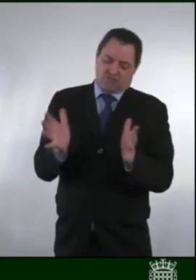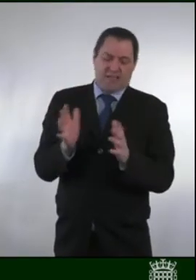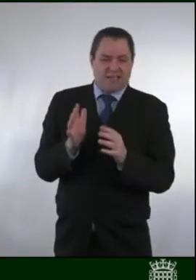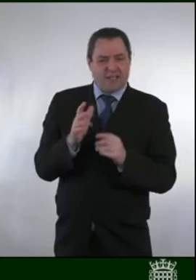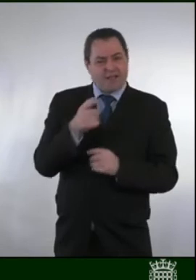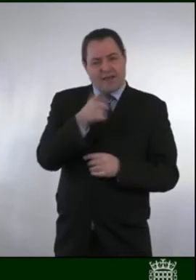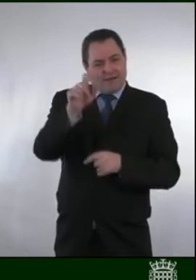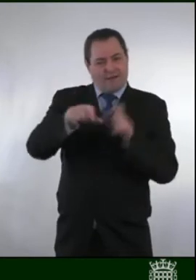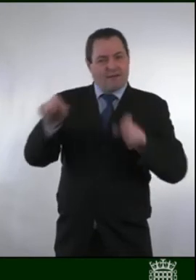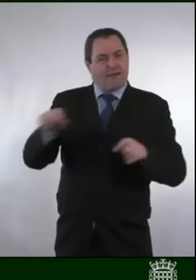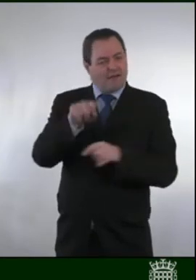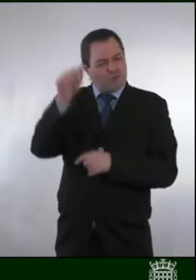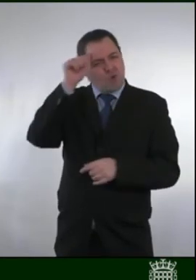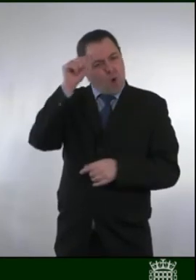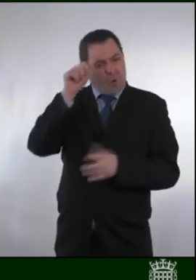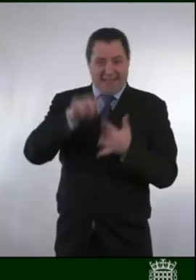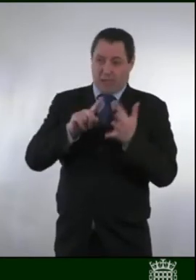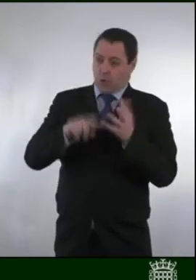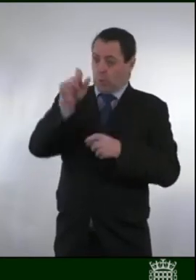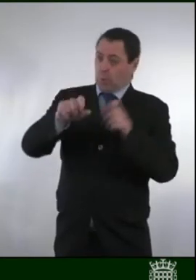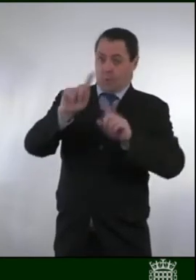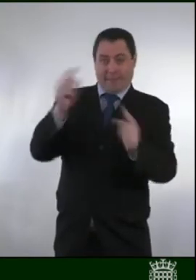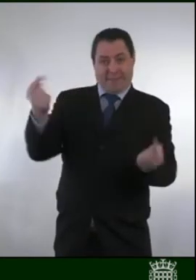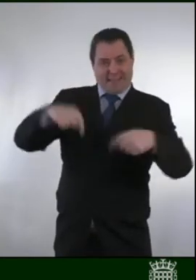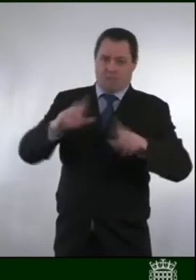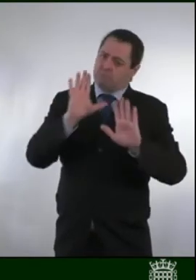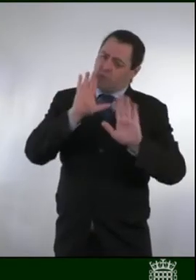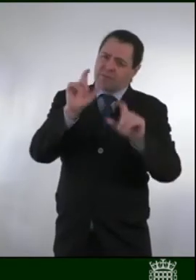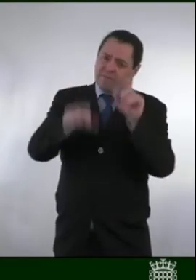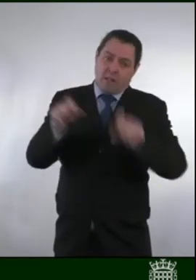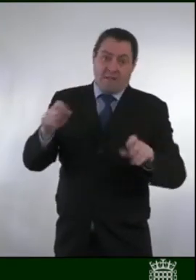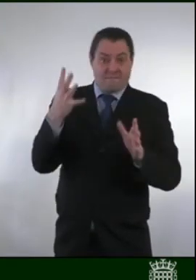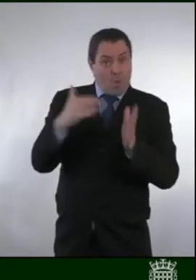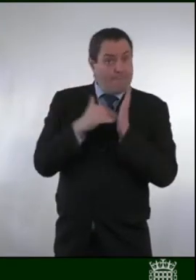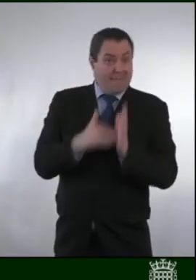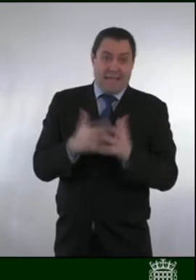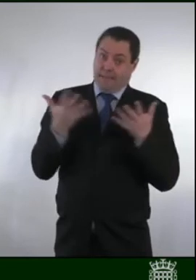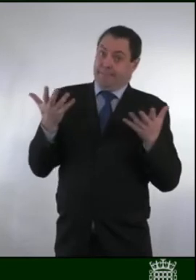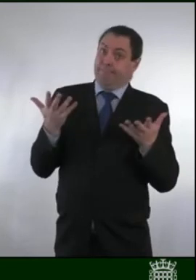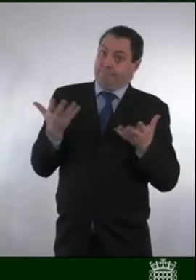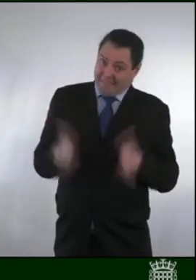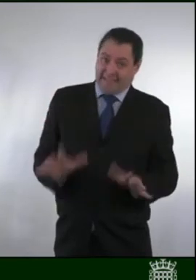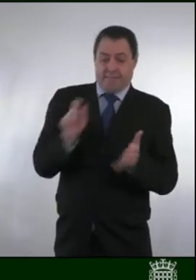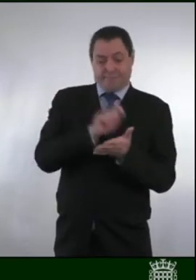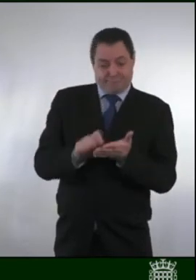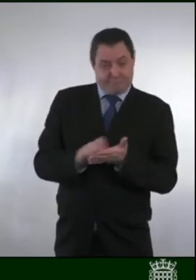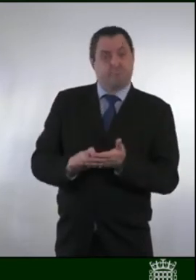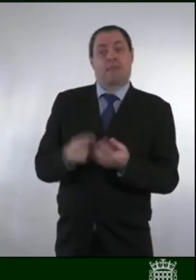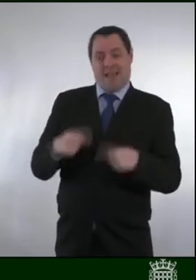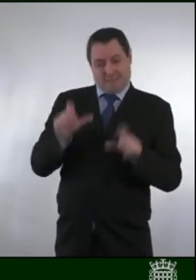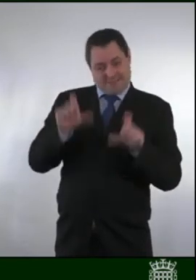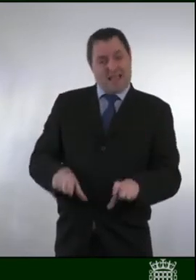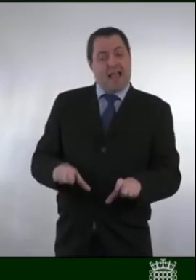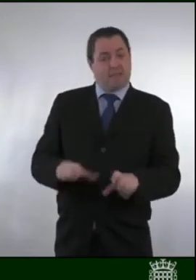which our wonderful EU nationals have been, because 4 million of them, Mr. Speaker, have successfully